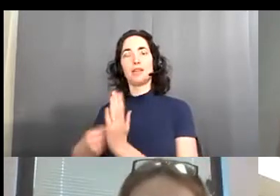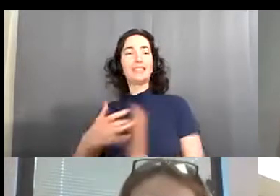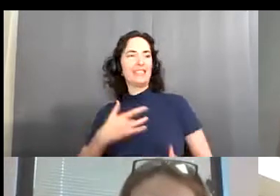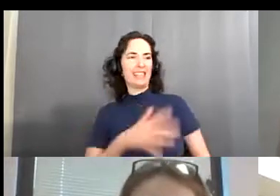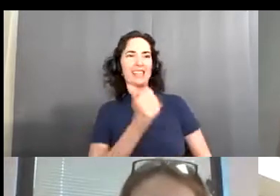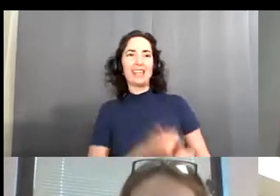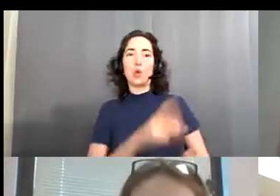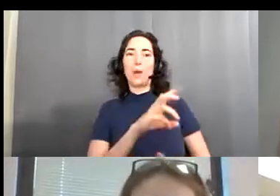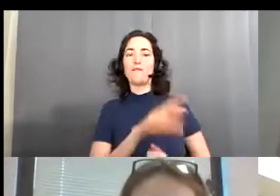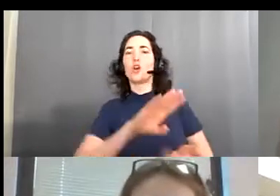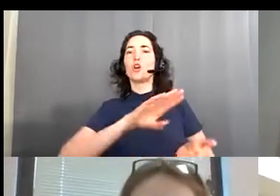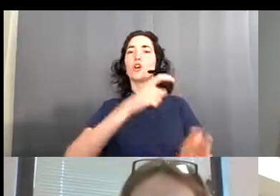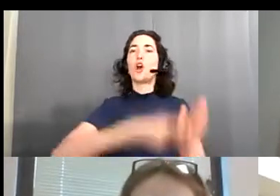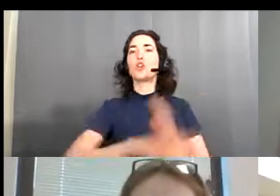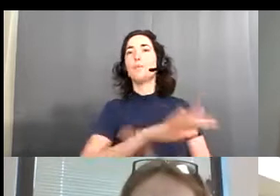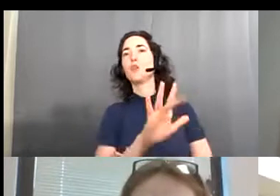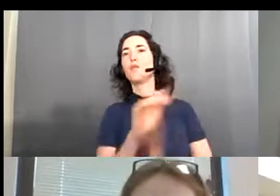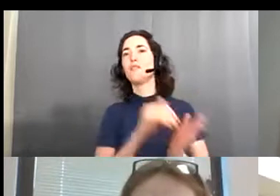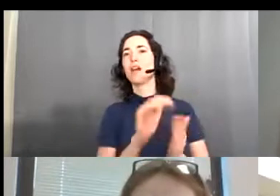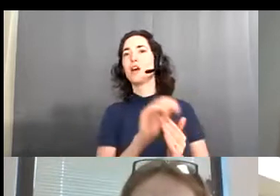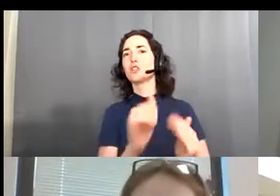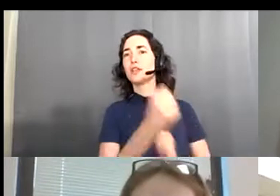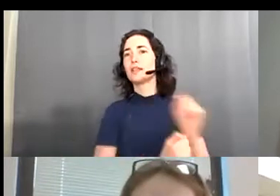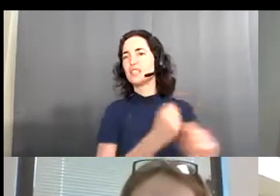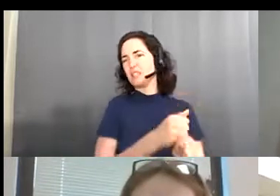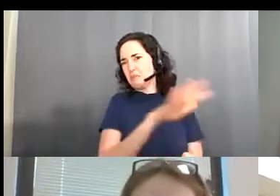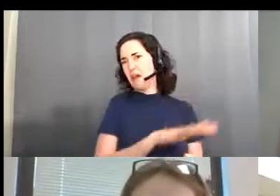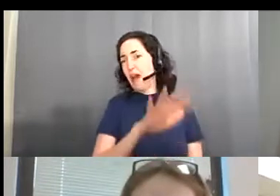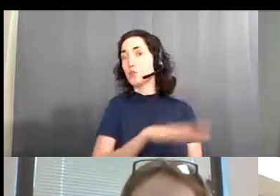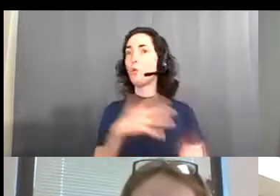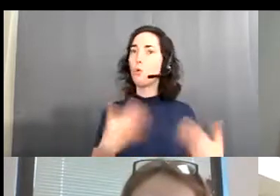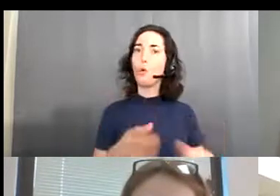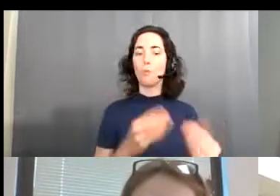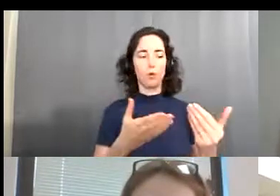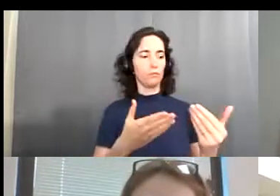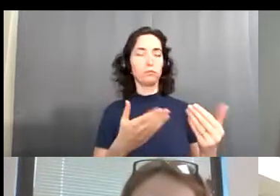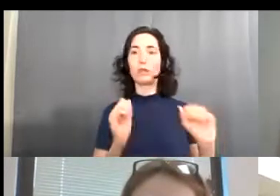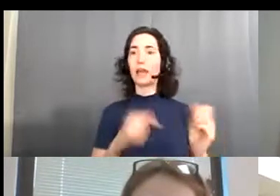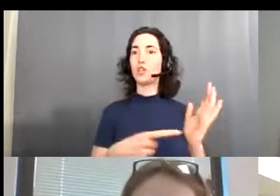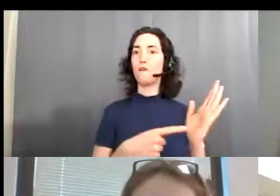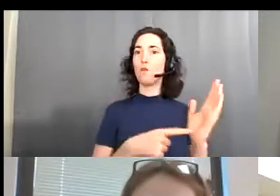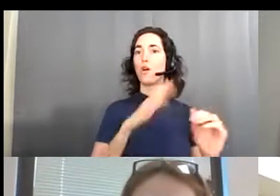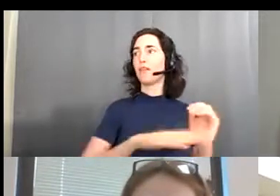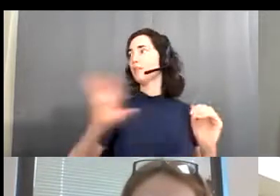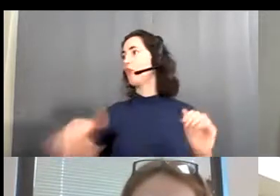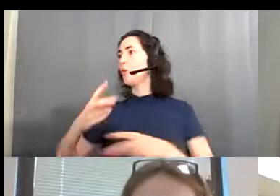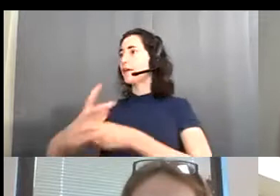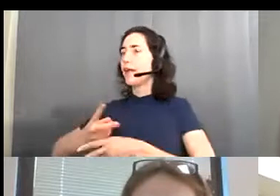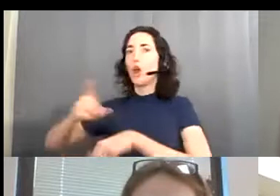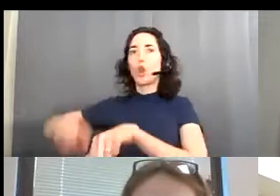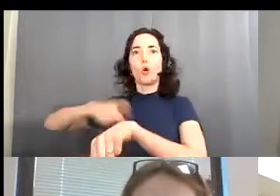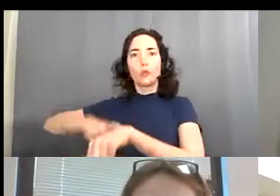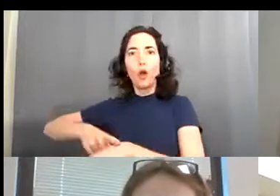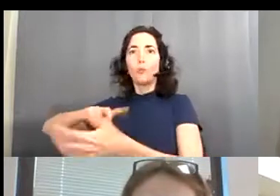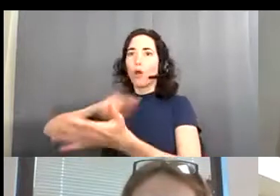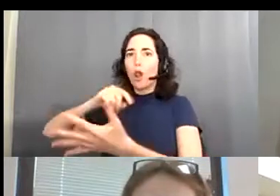$25,000 per year. So much more affordable than other levels of care in the long-term care